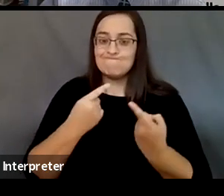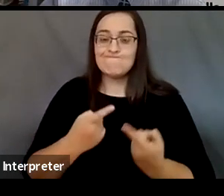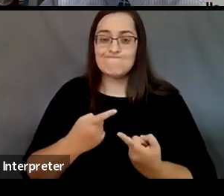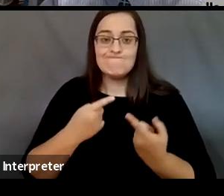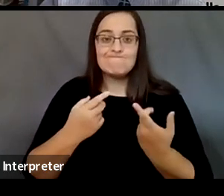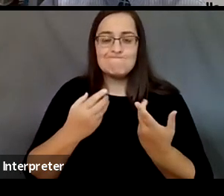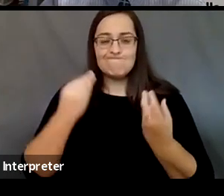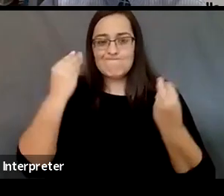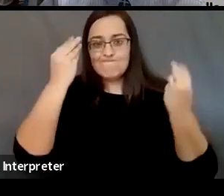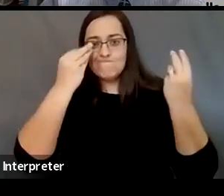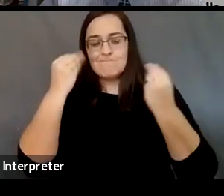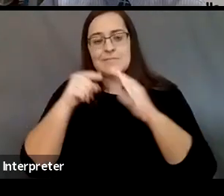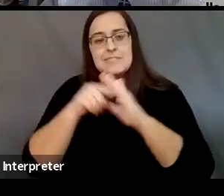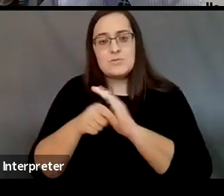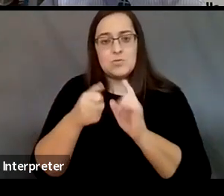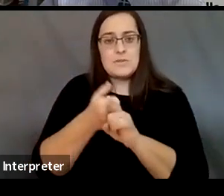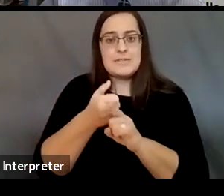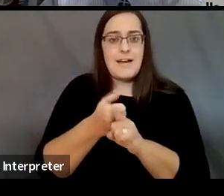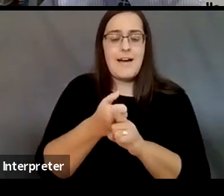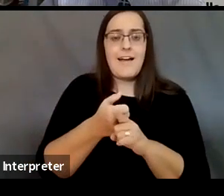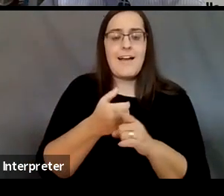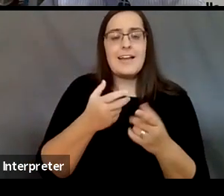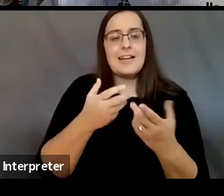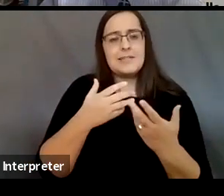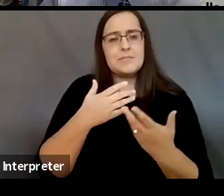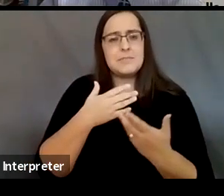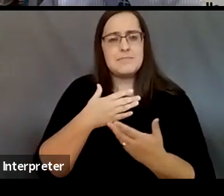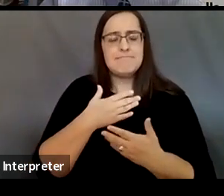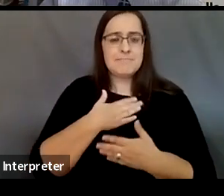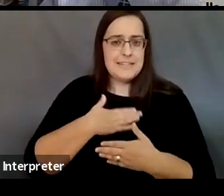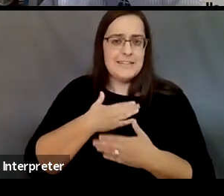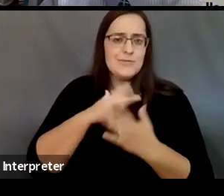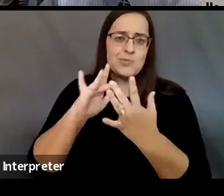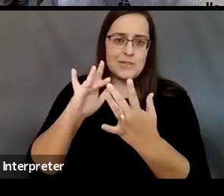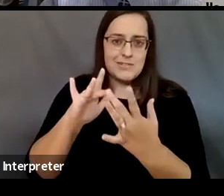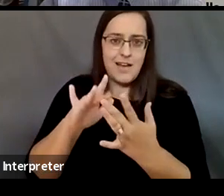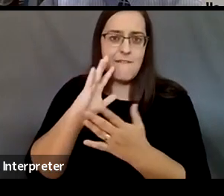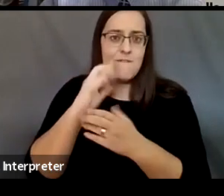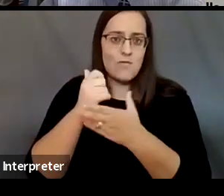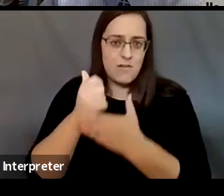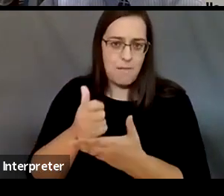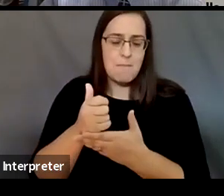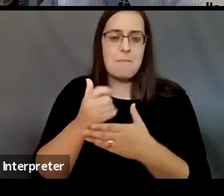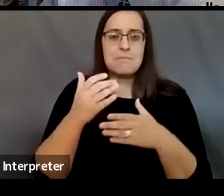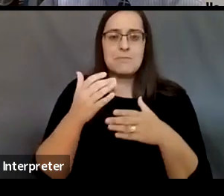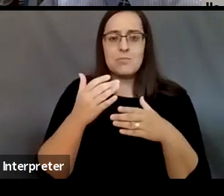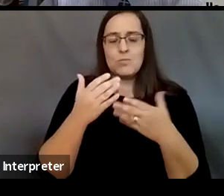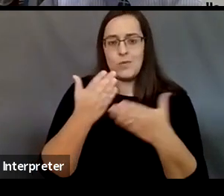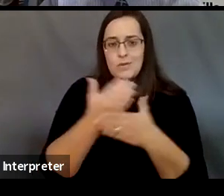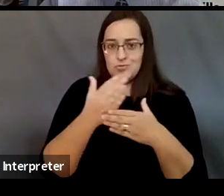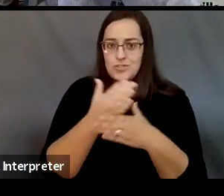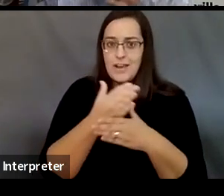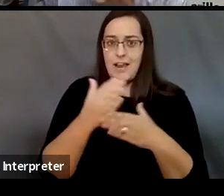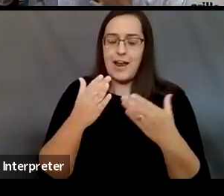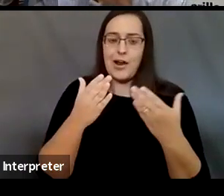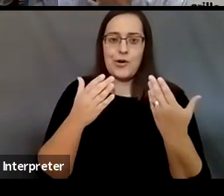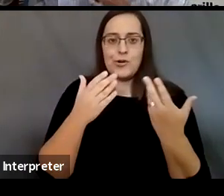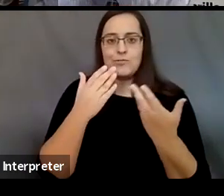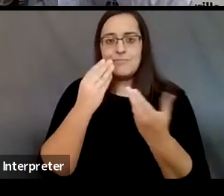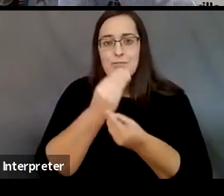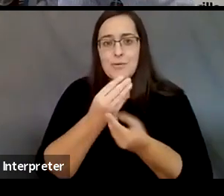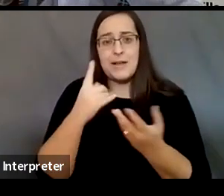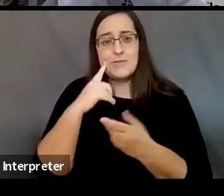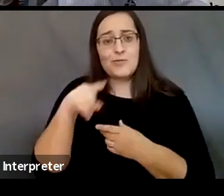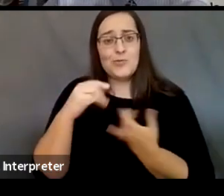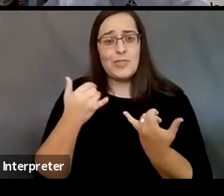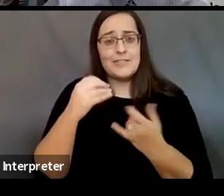those thoughts of suicide. And so just want to share hope and resources this September. And that's all I have